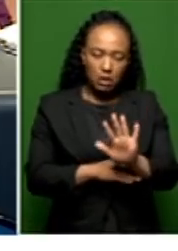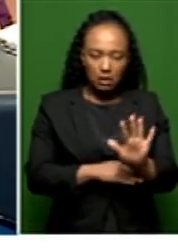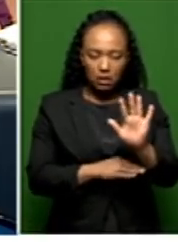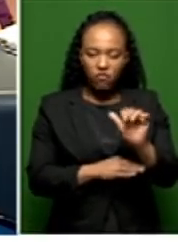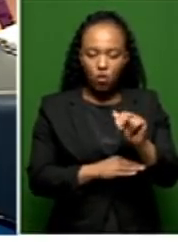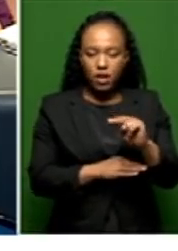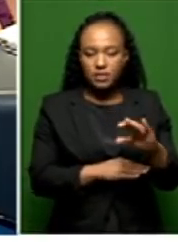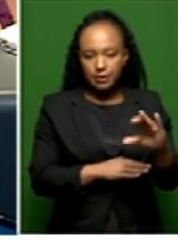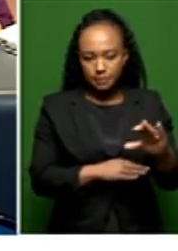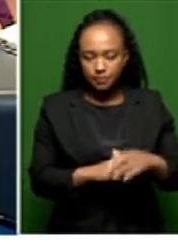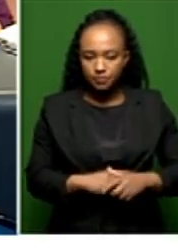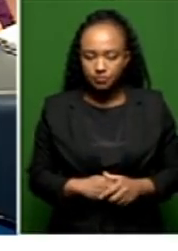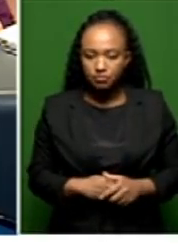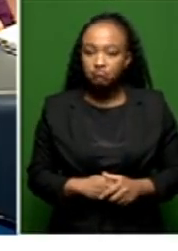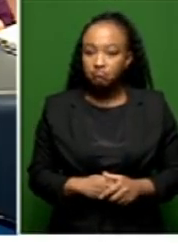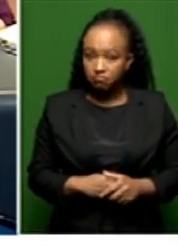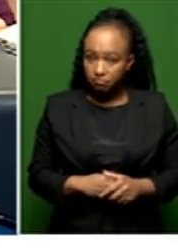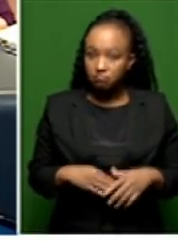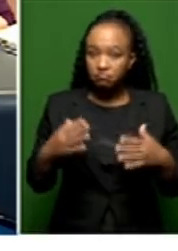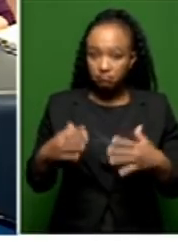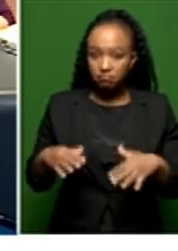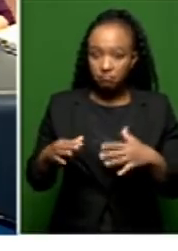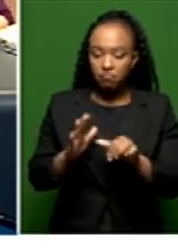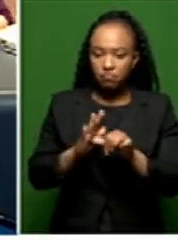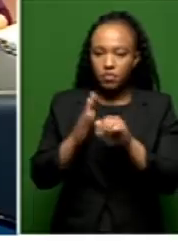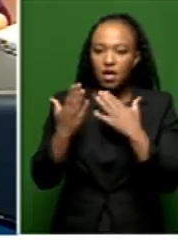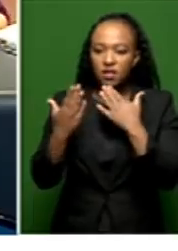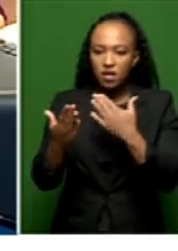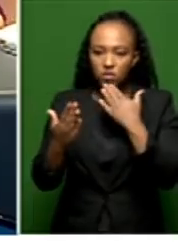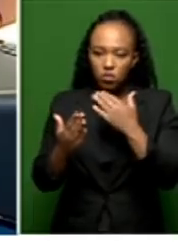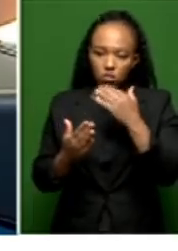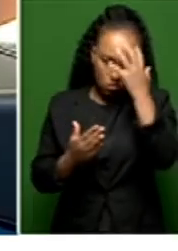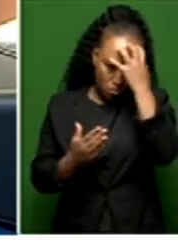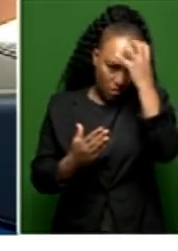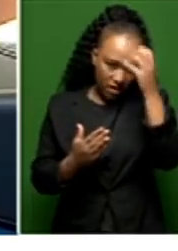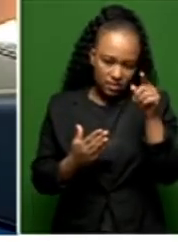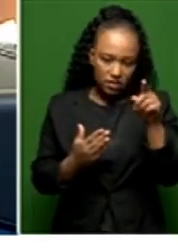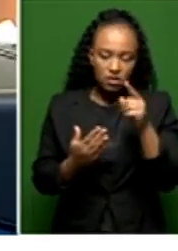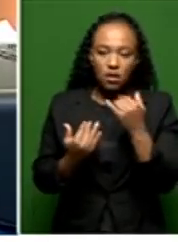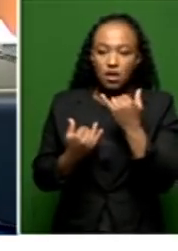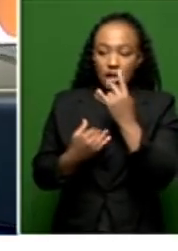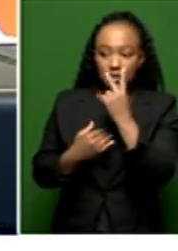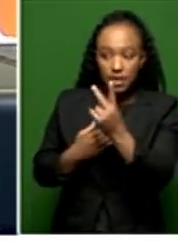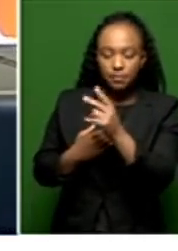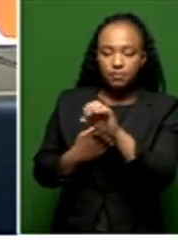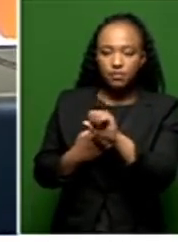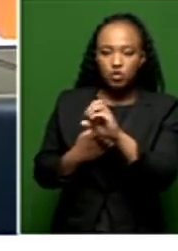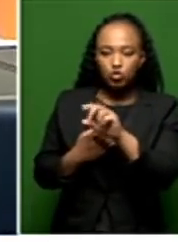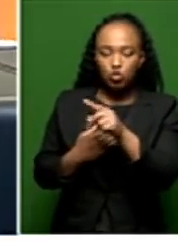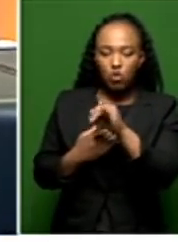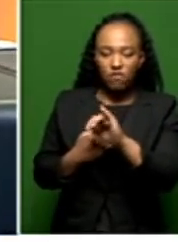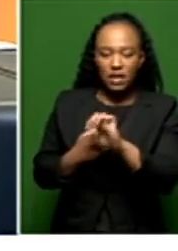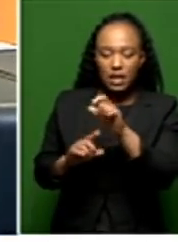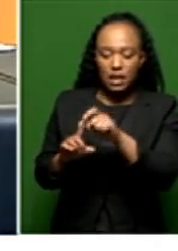at. Which would be significant. Thank you, Professor. We'll come back to you, but let's see who Sophie, our international editor,